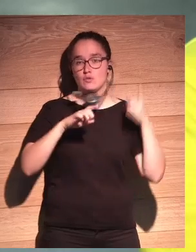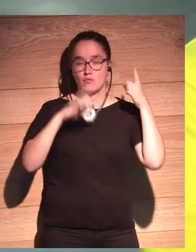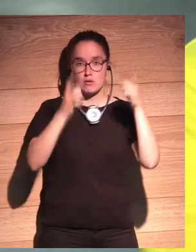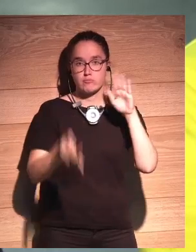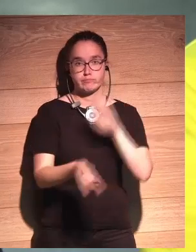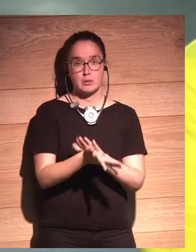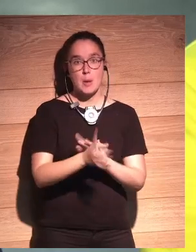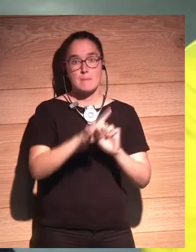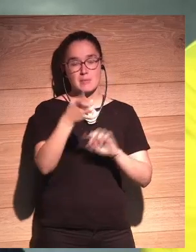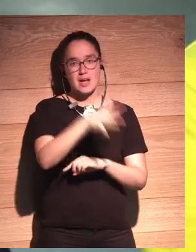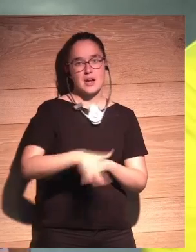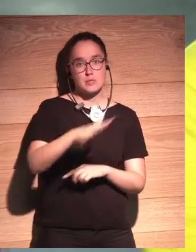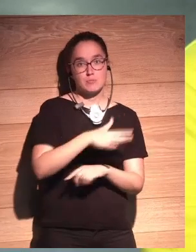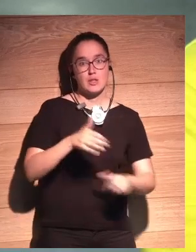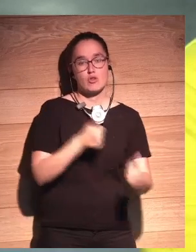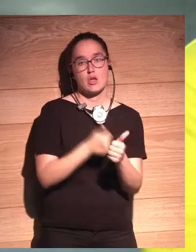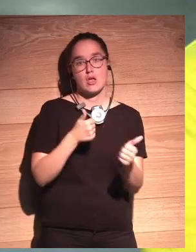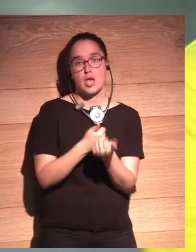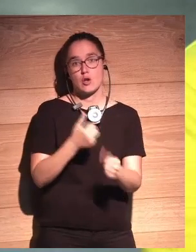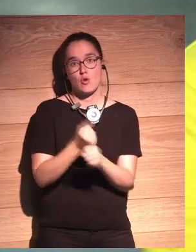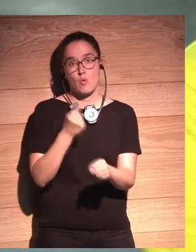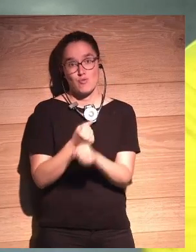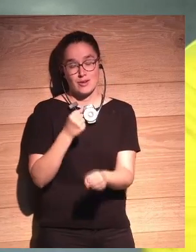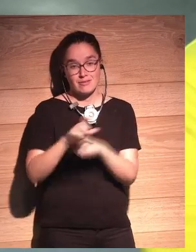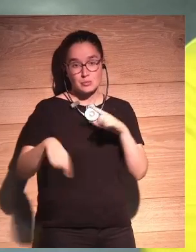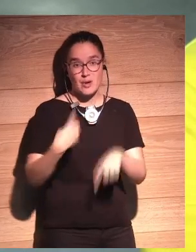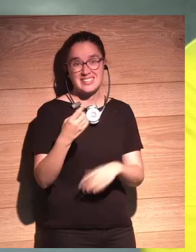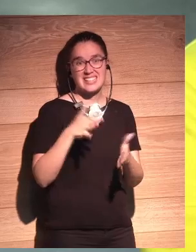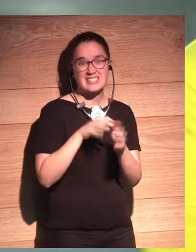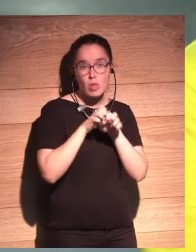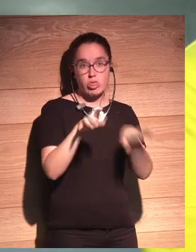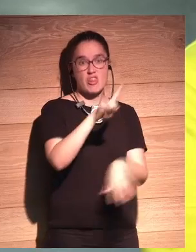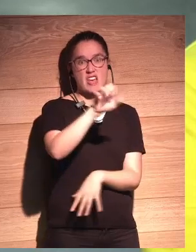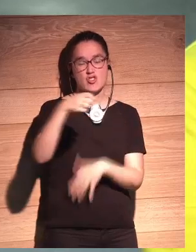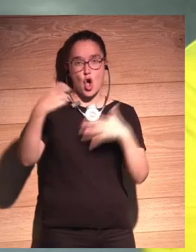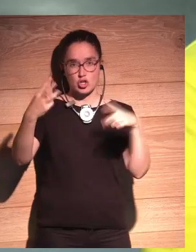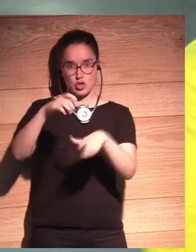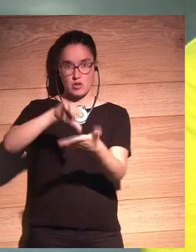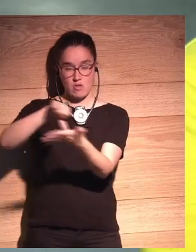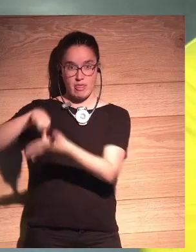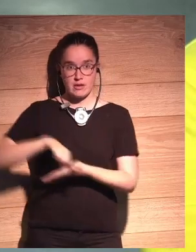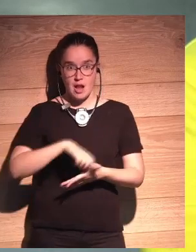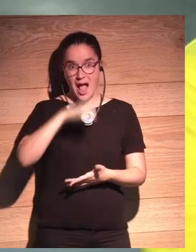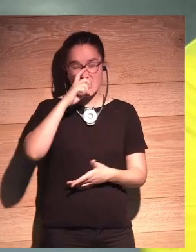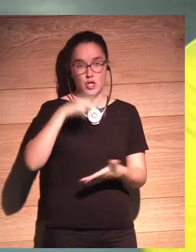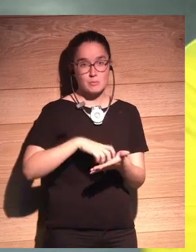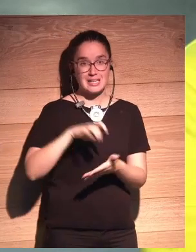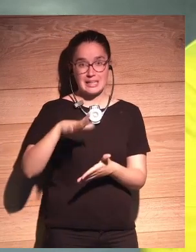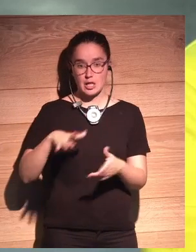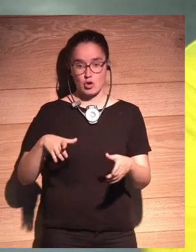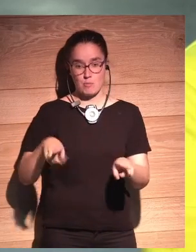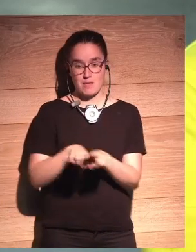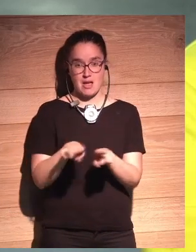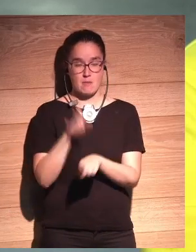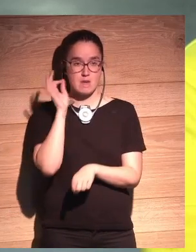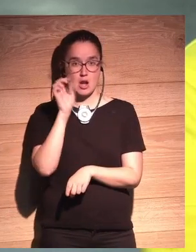then. It was the first co-working space that has existed in Spain. It's present in 108 cities in the world. And in 2015, 10 years later,